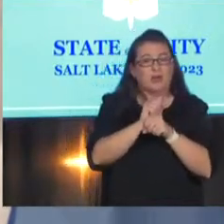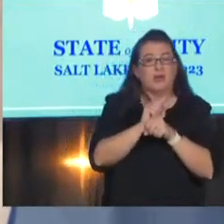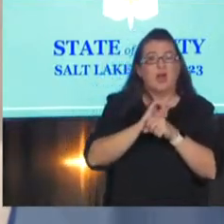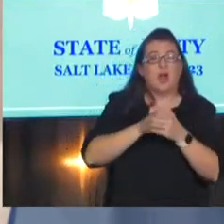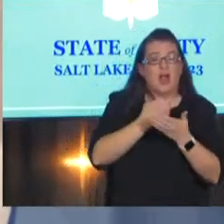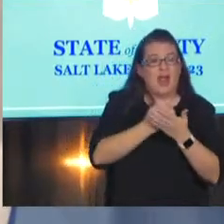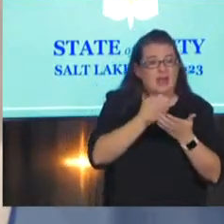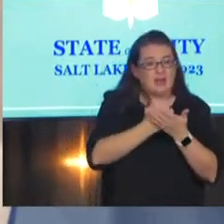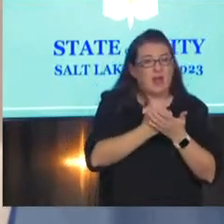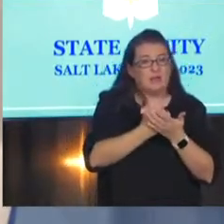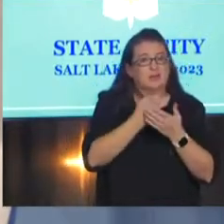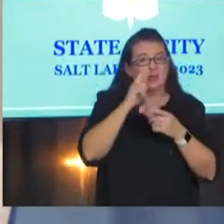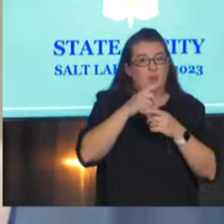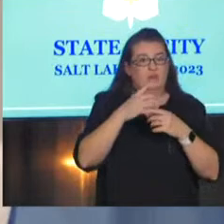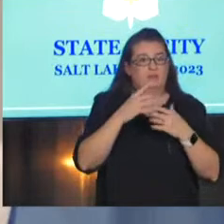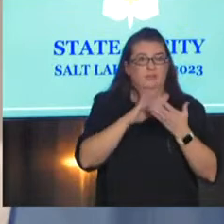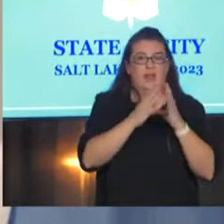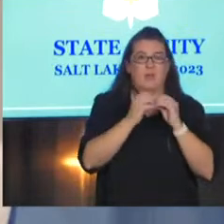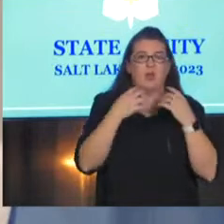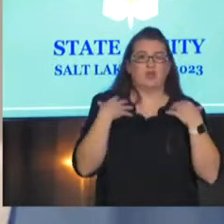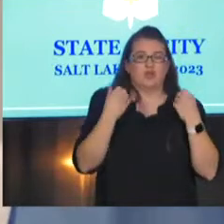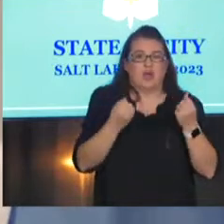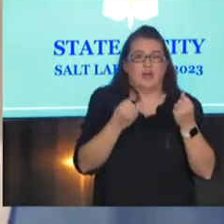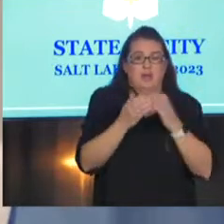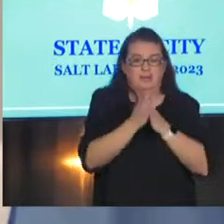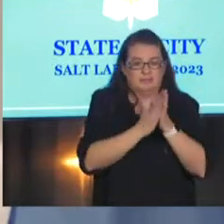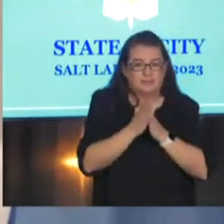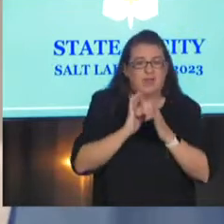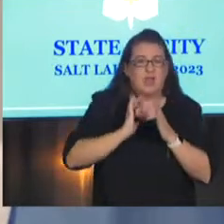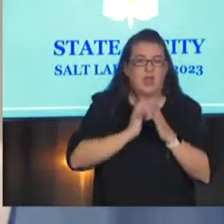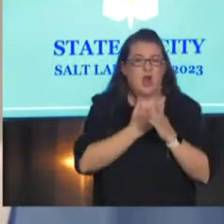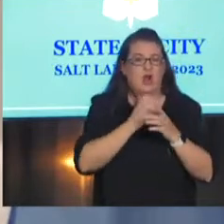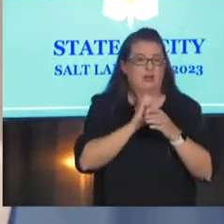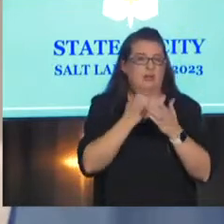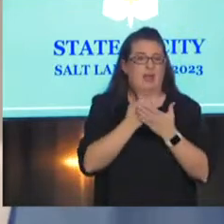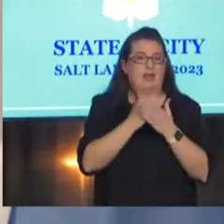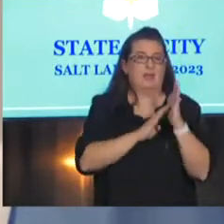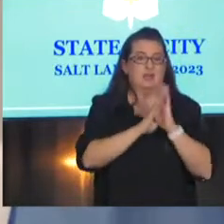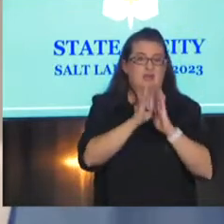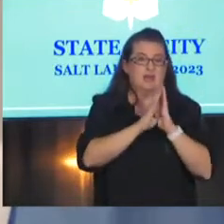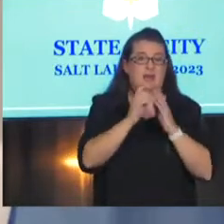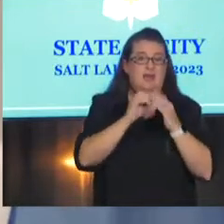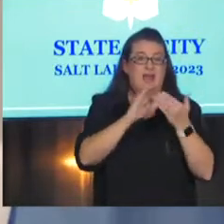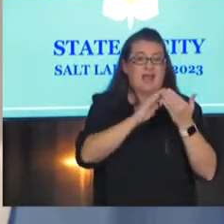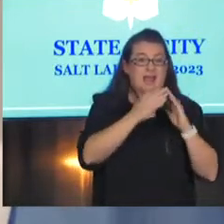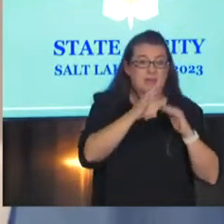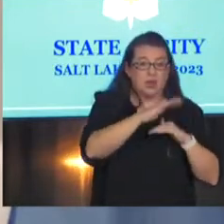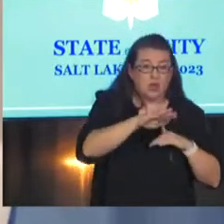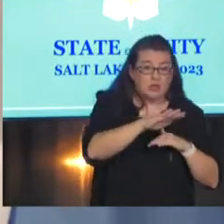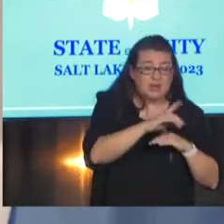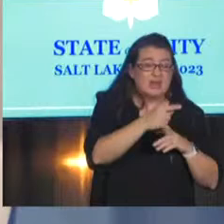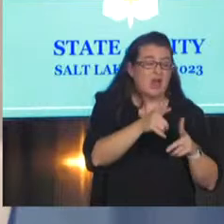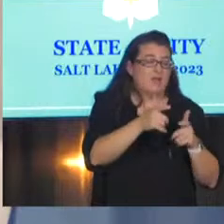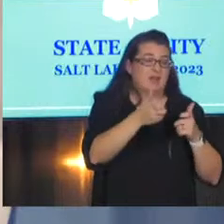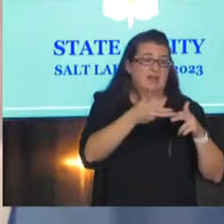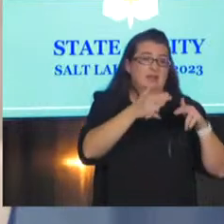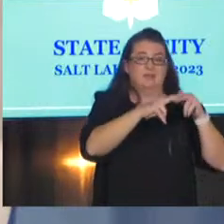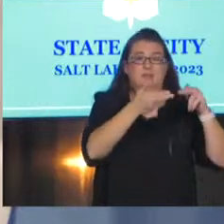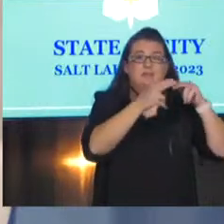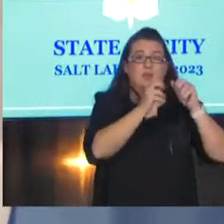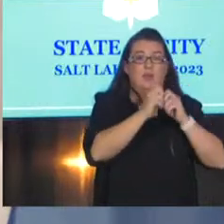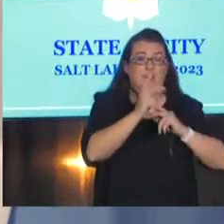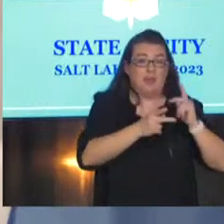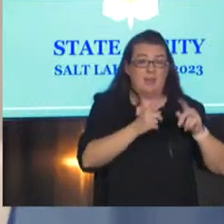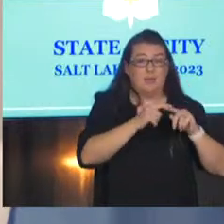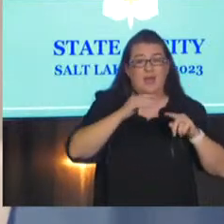economic fabric of our city by intensifying our economic development in neighborhoods that are quickly adding residents but